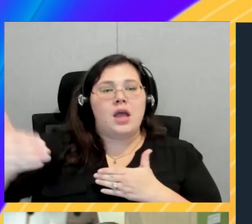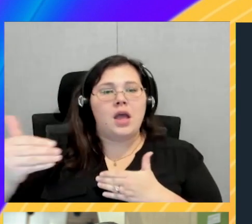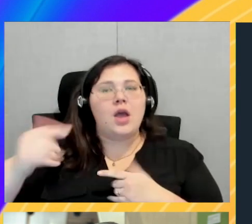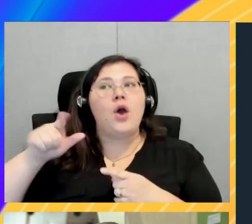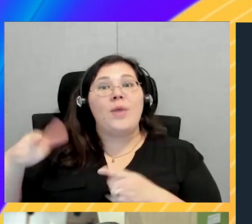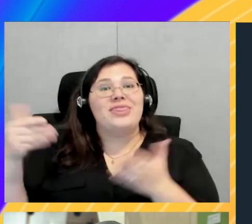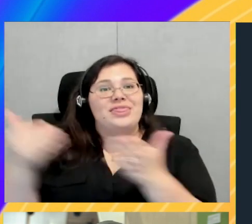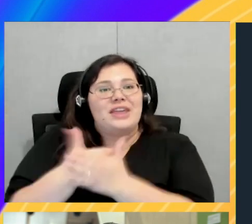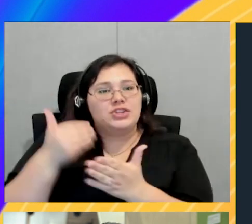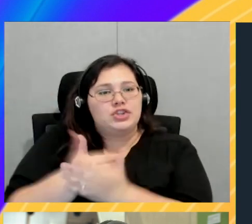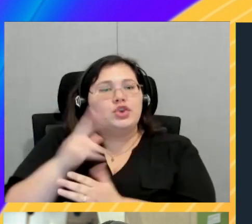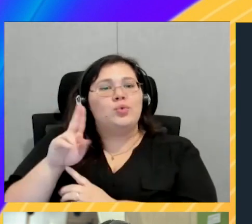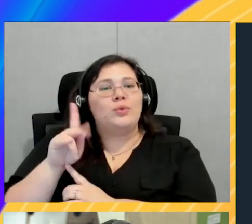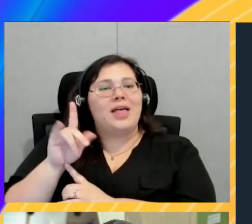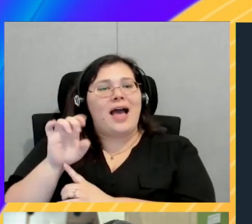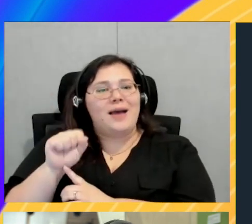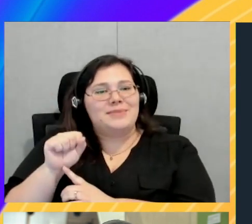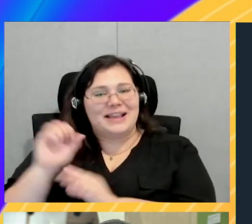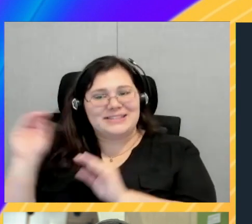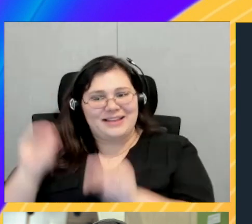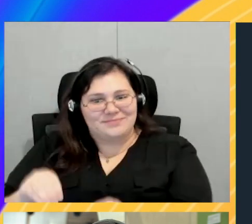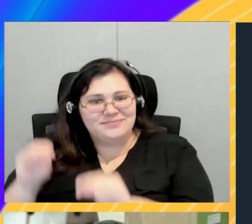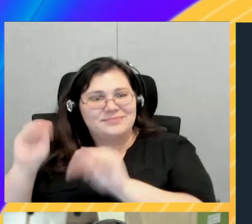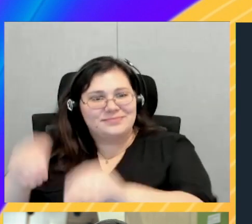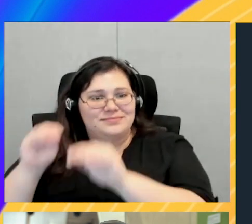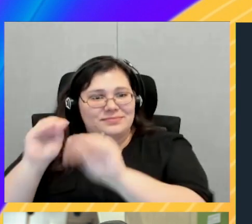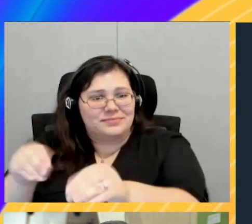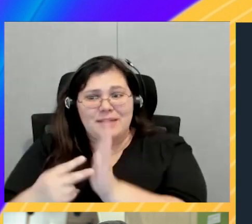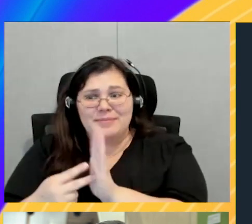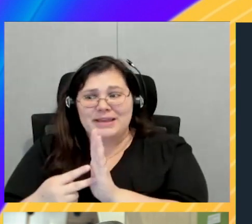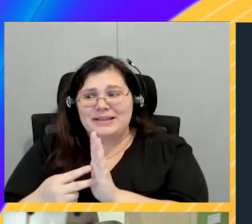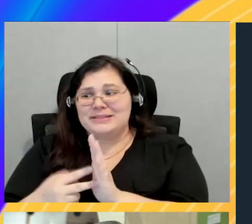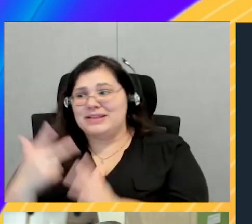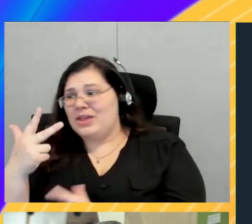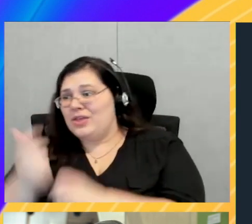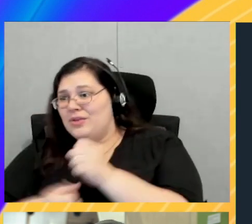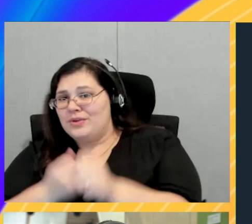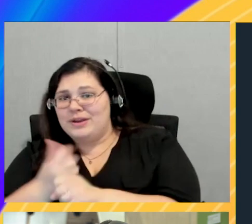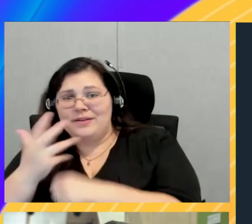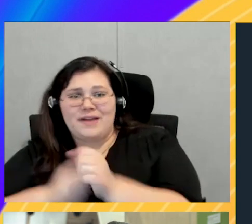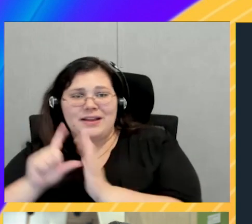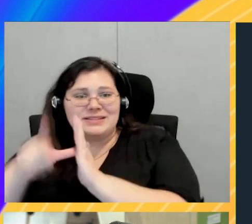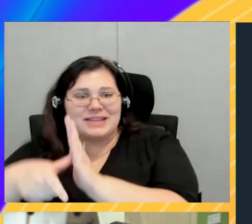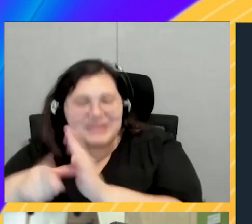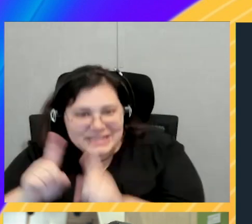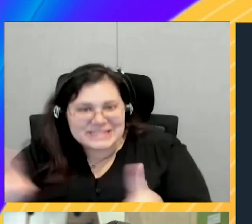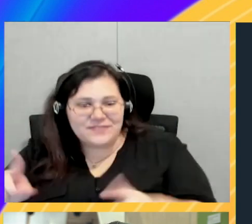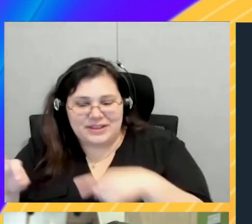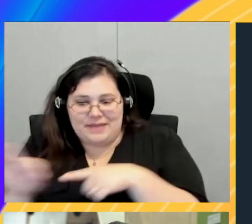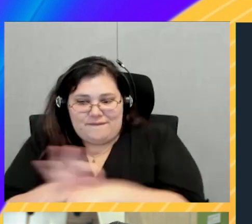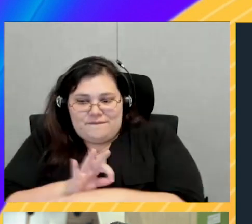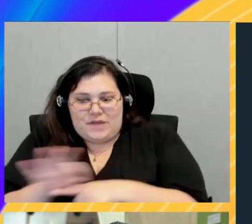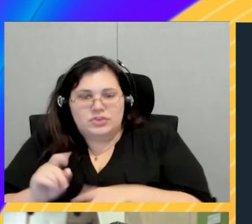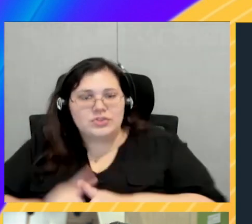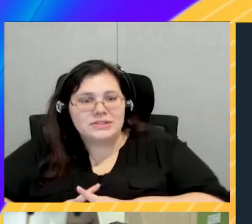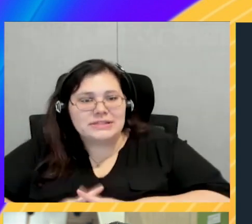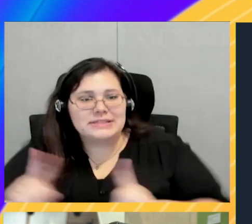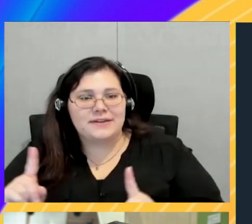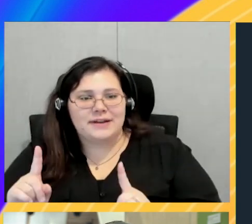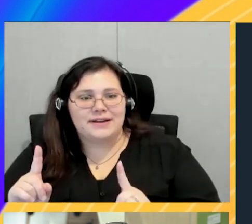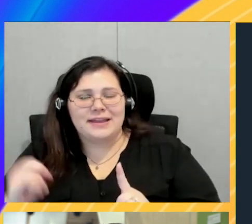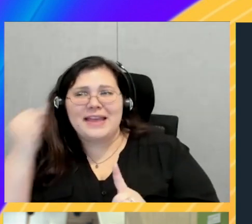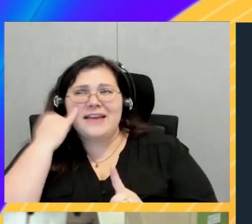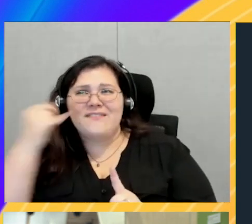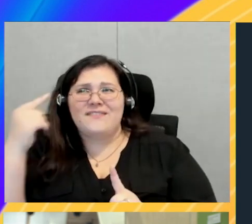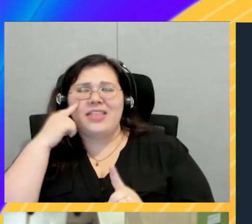better, 3 to 6 months down the road. And for me to drive it and treat it the same way as I did on day one would be foolhardy.